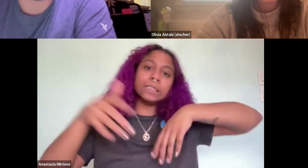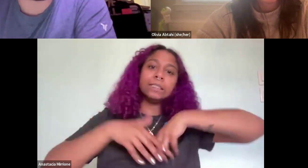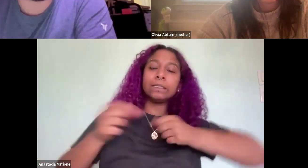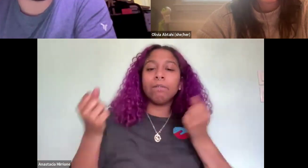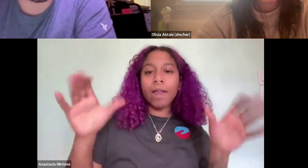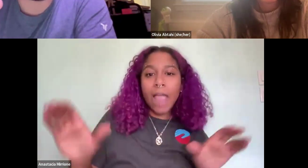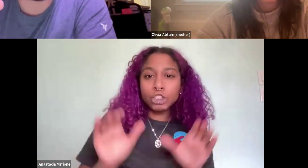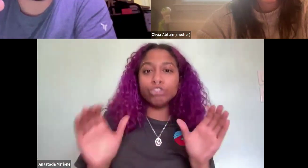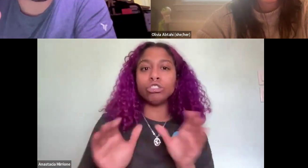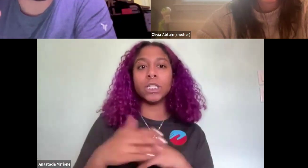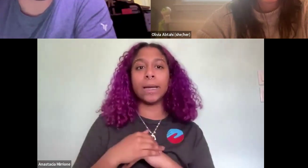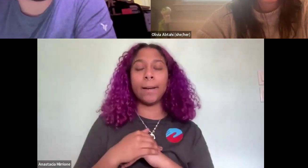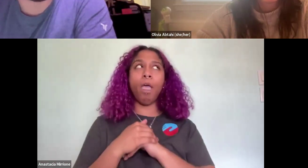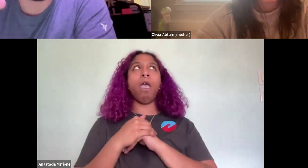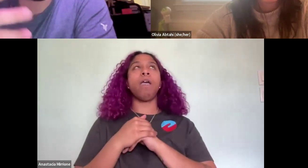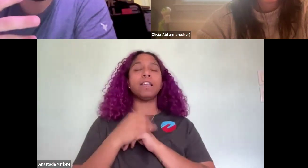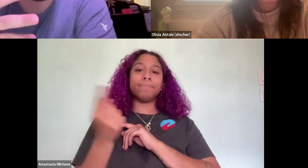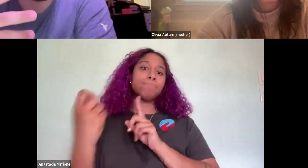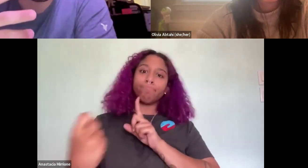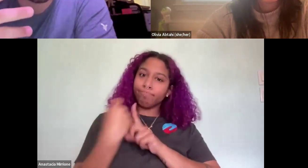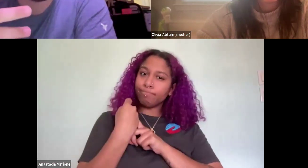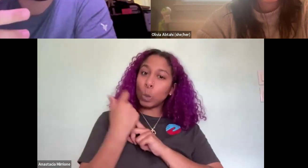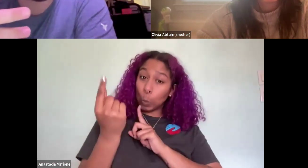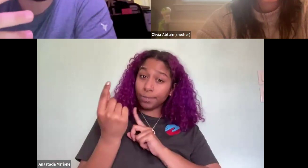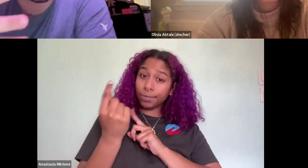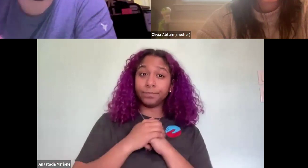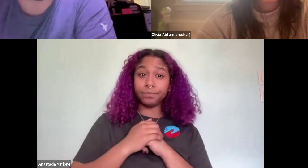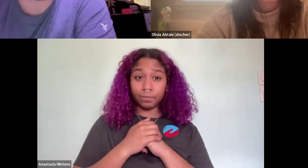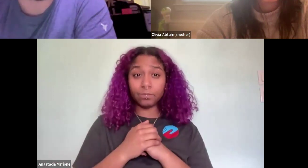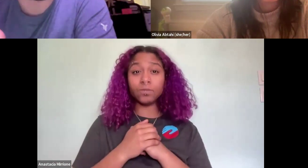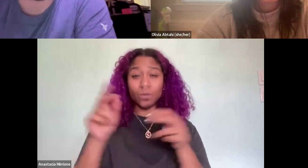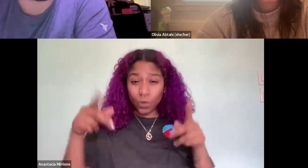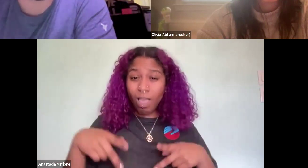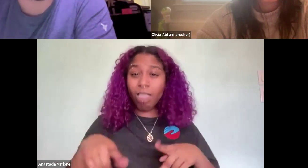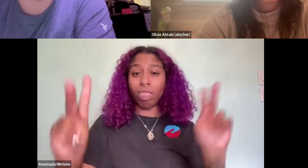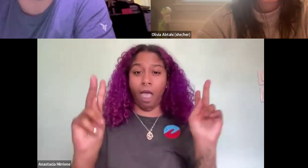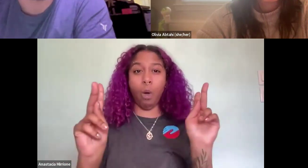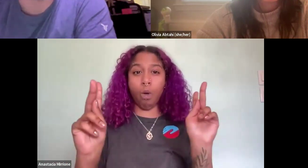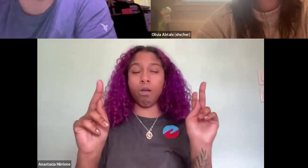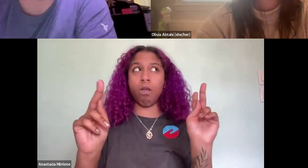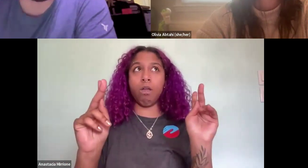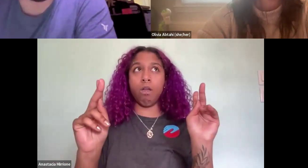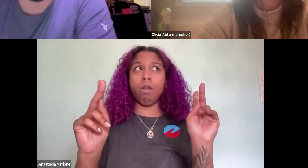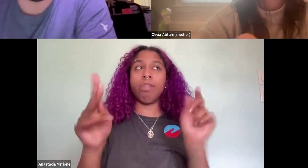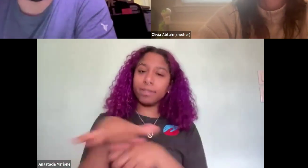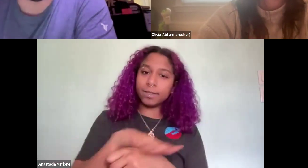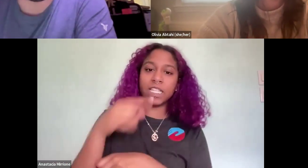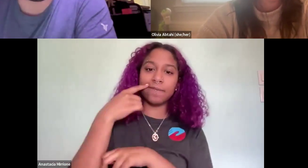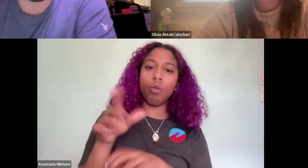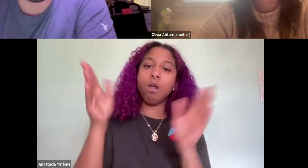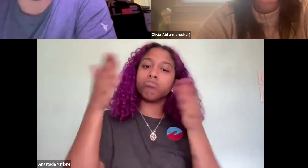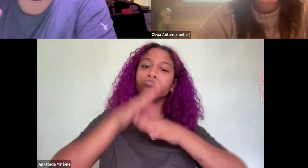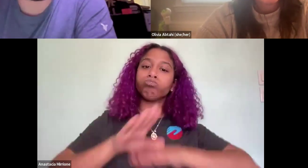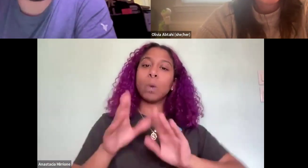me was that you gave the space to have these kind of quiet moments with the whole family, not just the sisters.